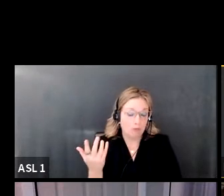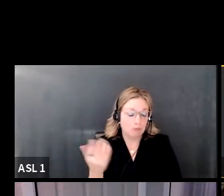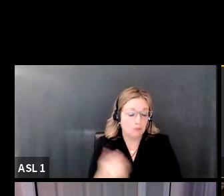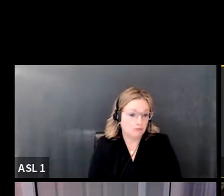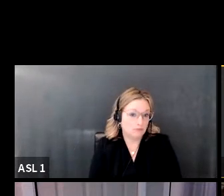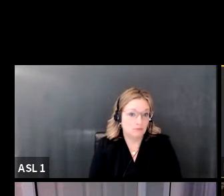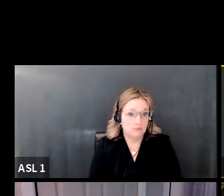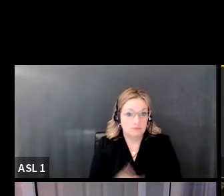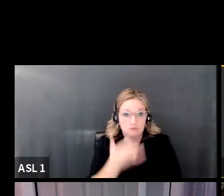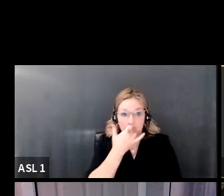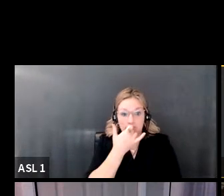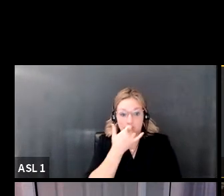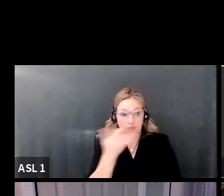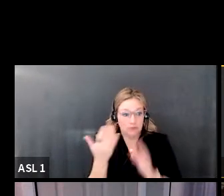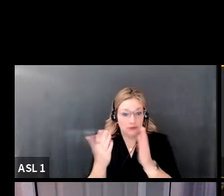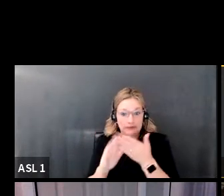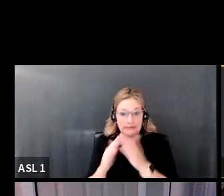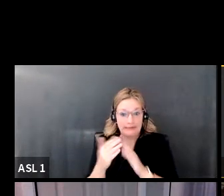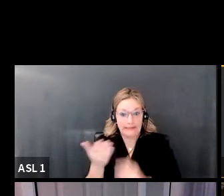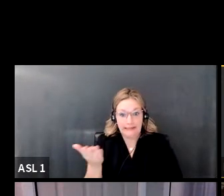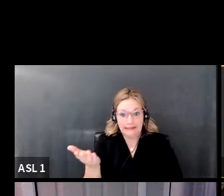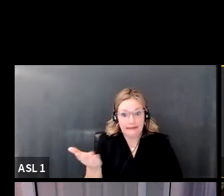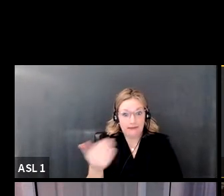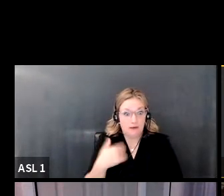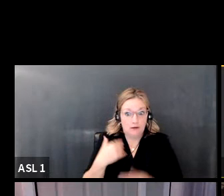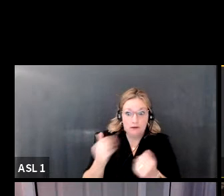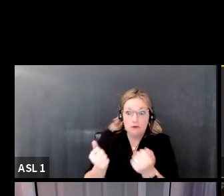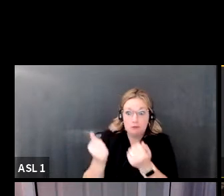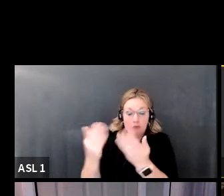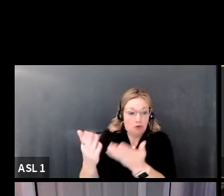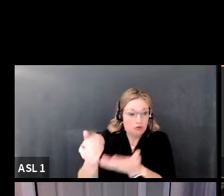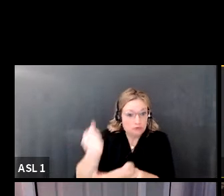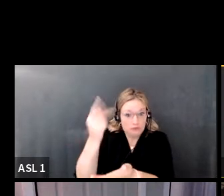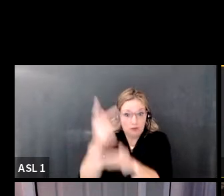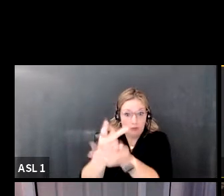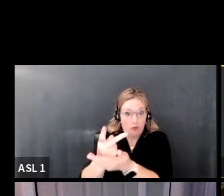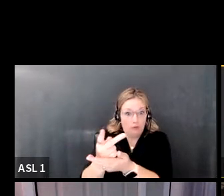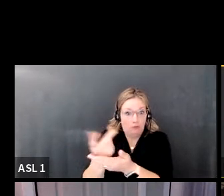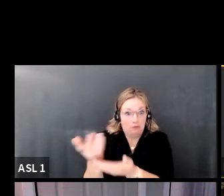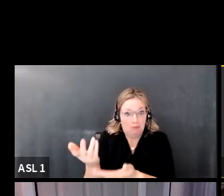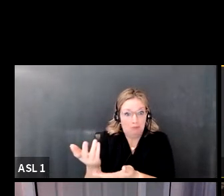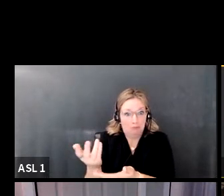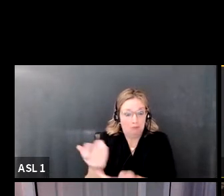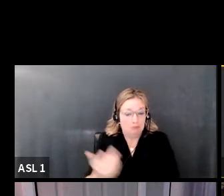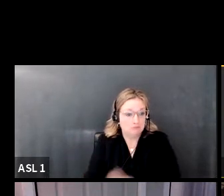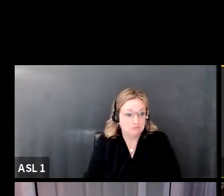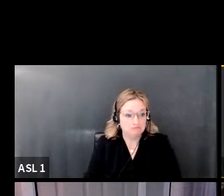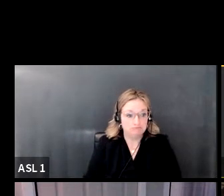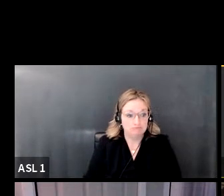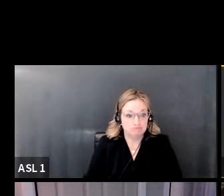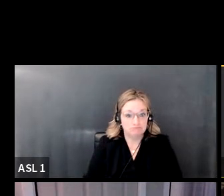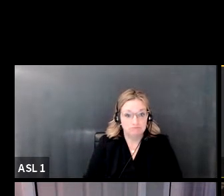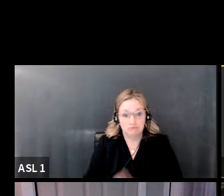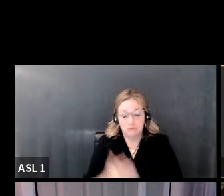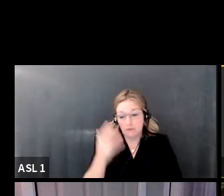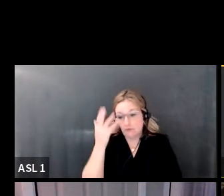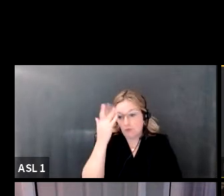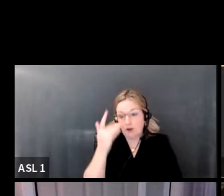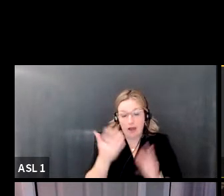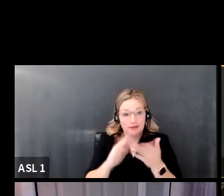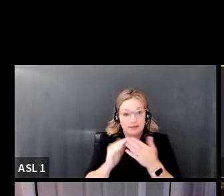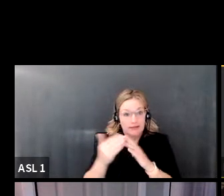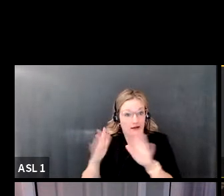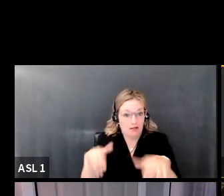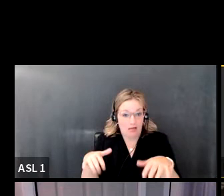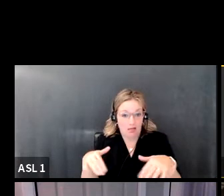city then and i think that's just a further question to the steps and the process and you know why hasn't the city